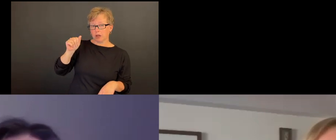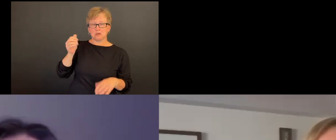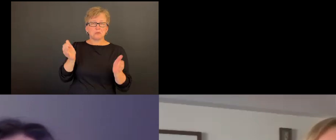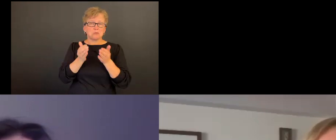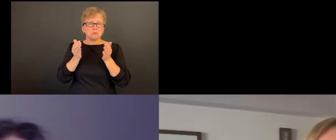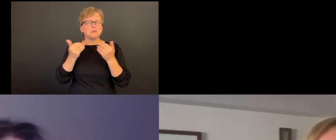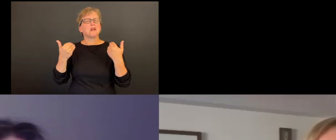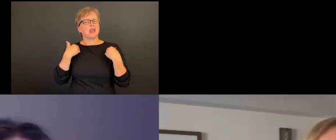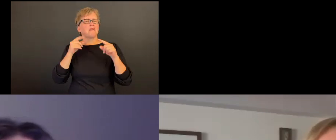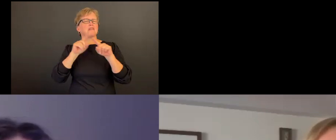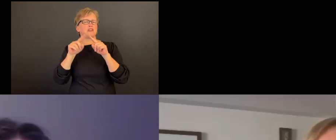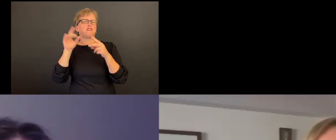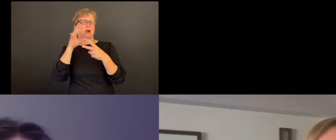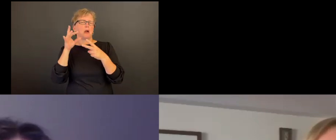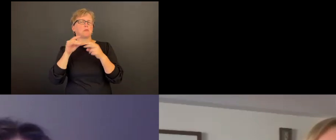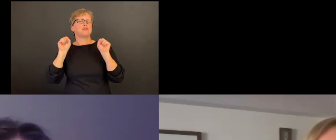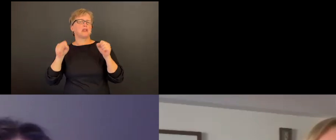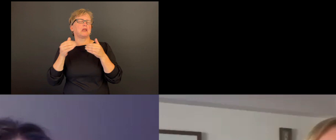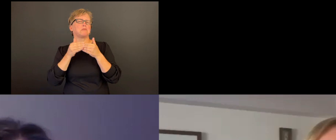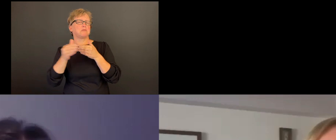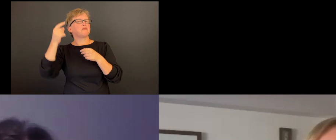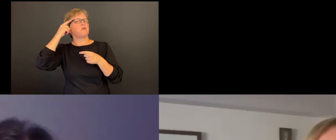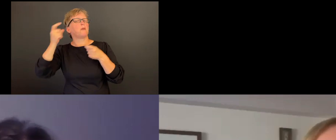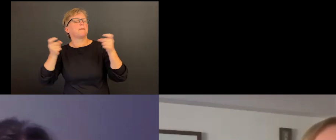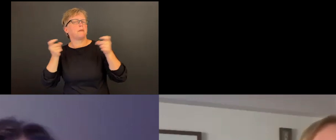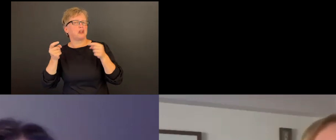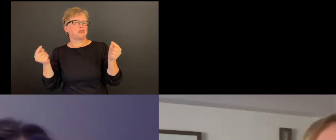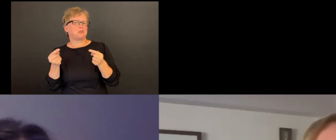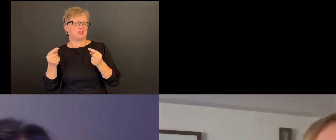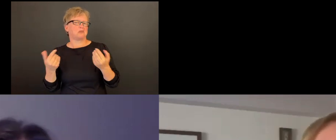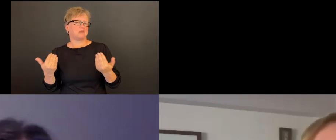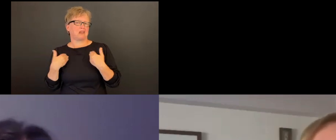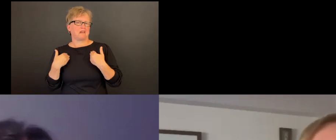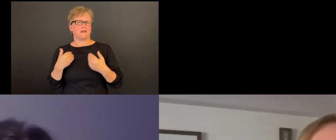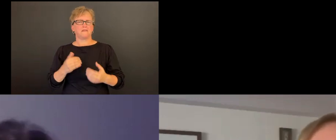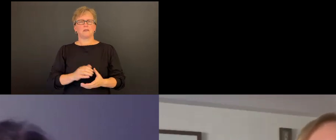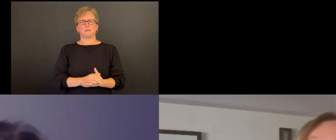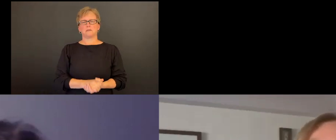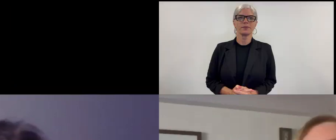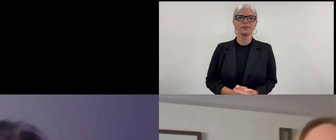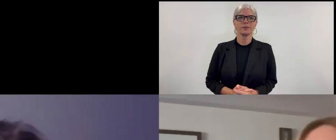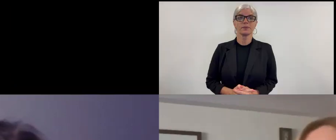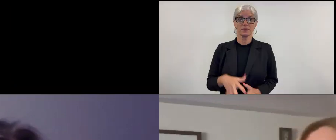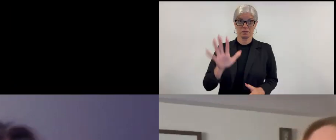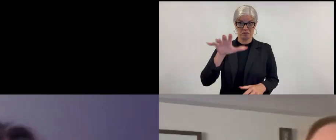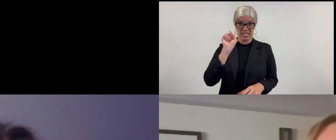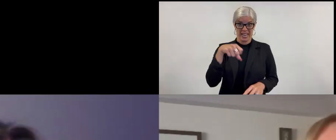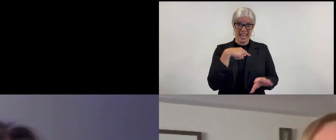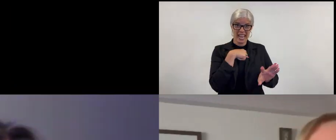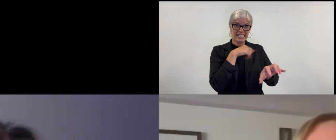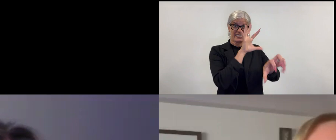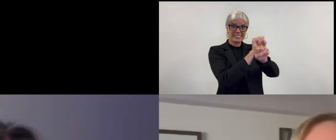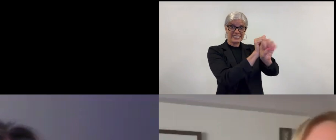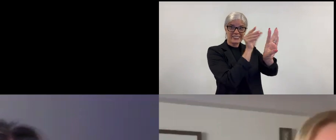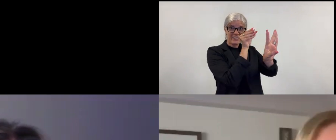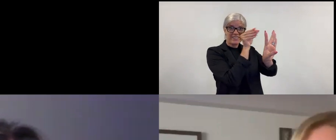dose, and you know that you have options that you can further move ahead with. So you can ask. Can